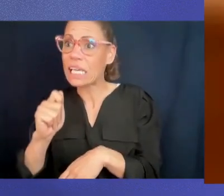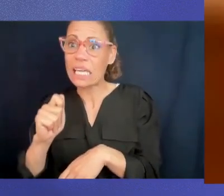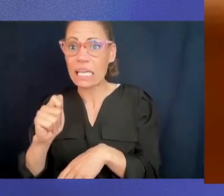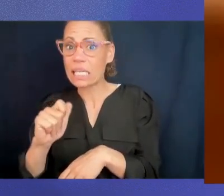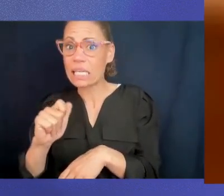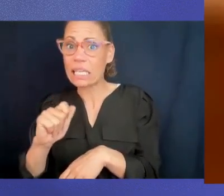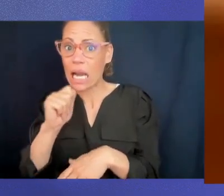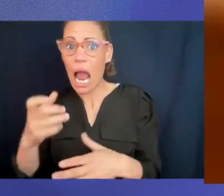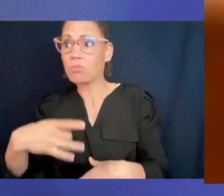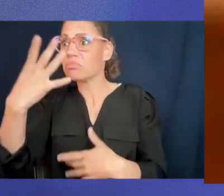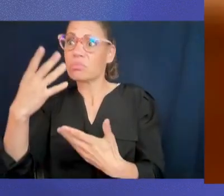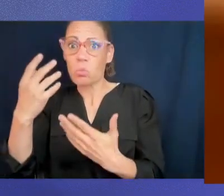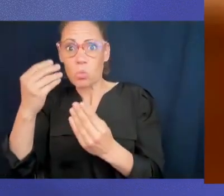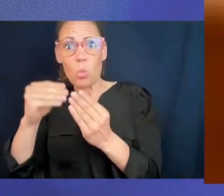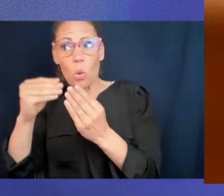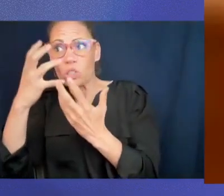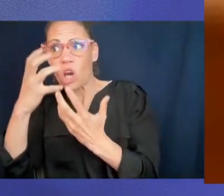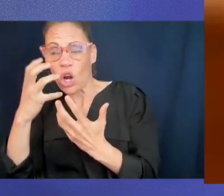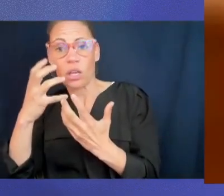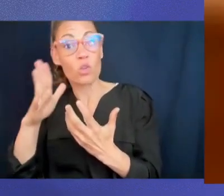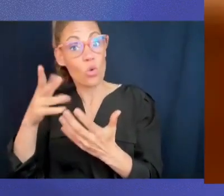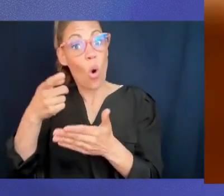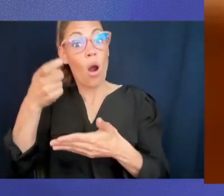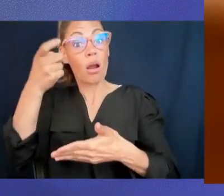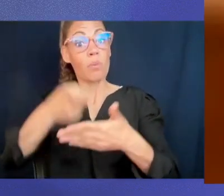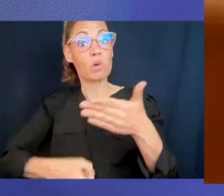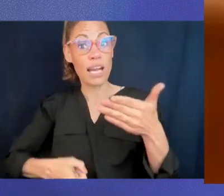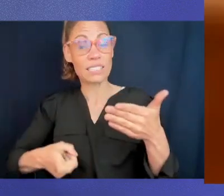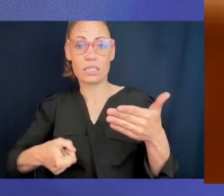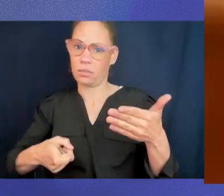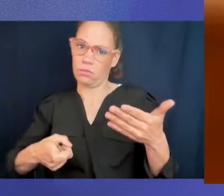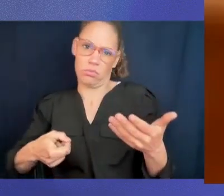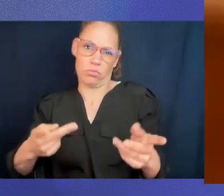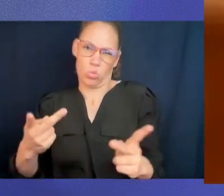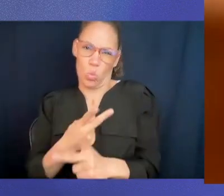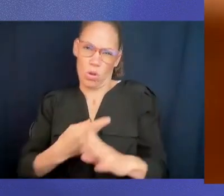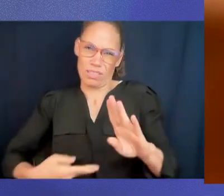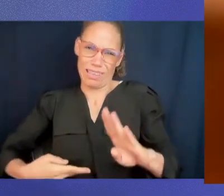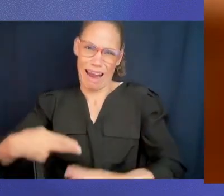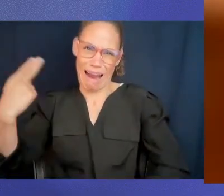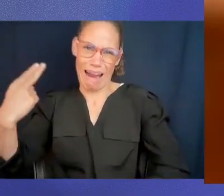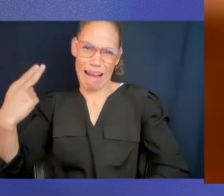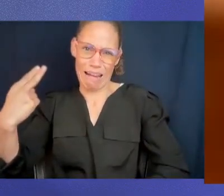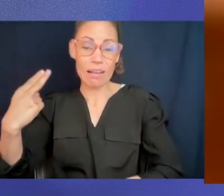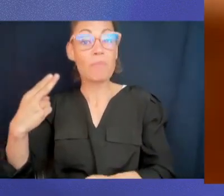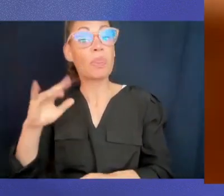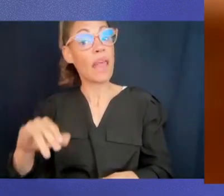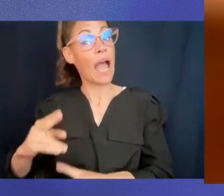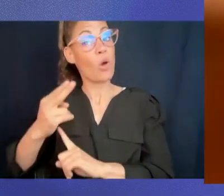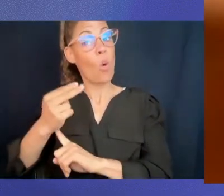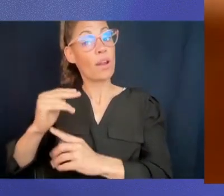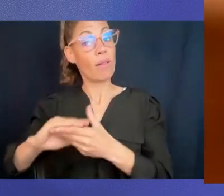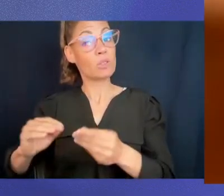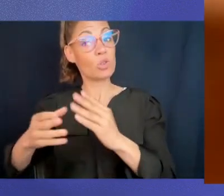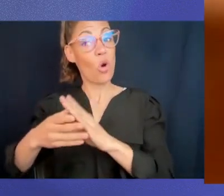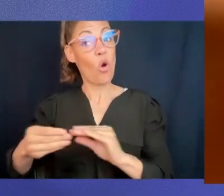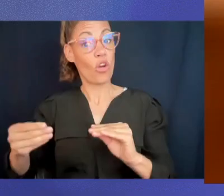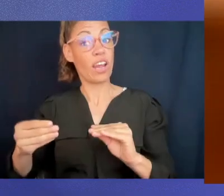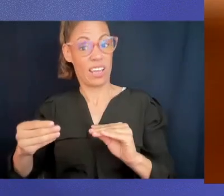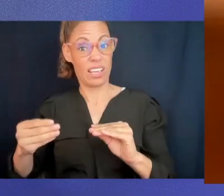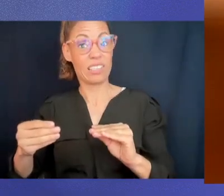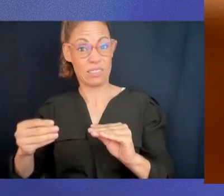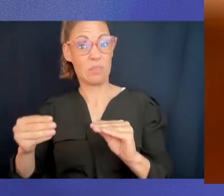the price you will pay will be the highest price. And that hotel skit won't sound so